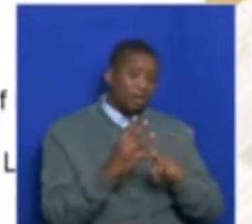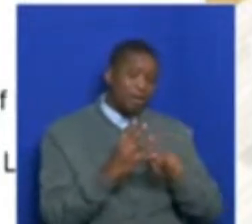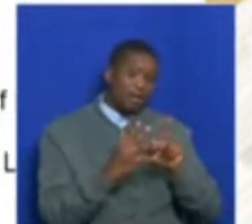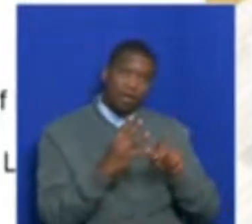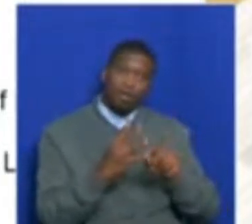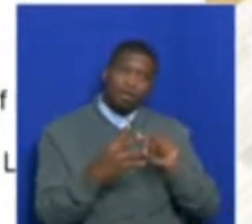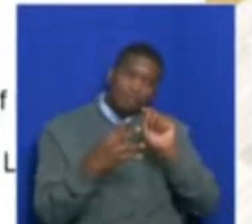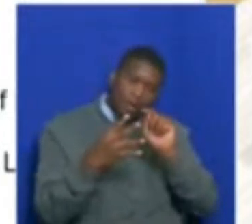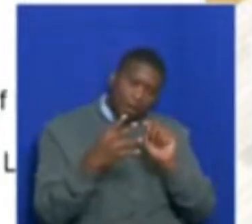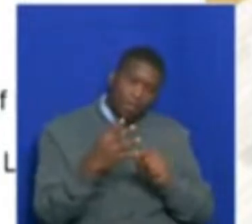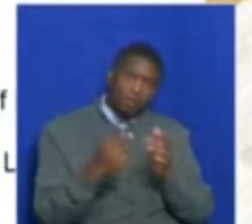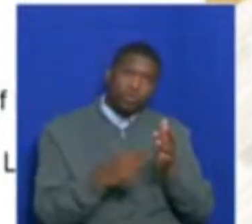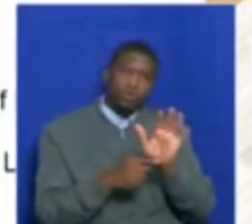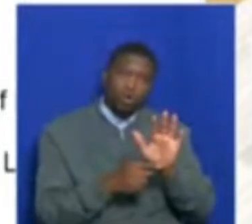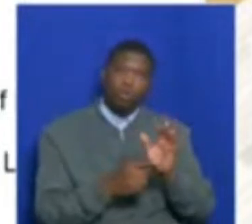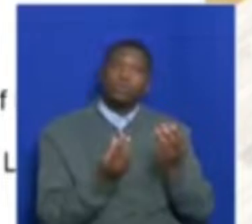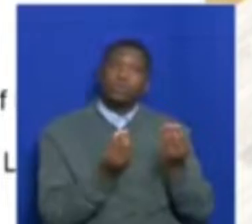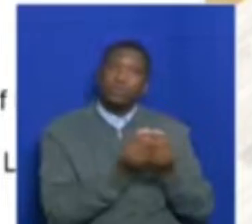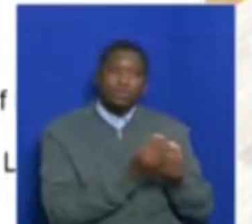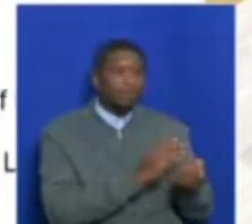are consistent with a deliberate